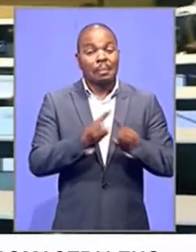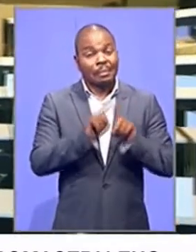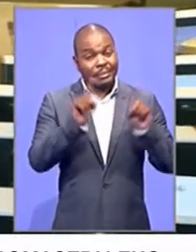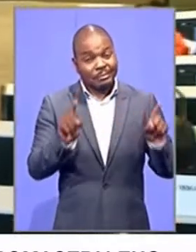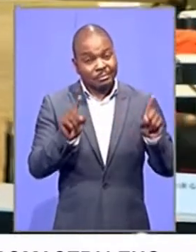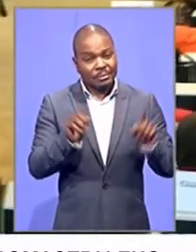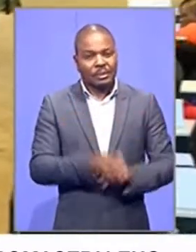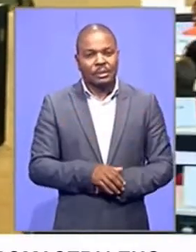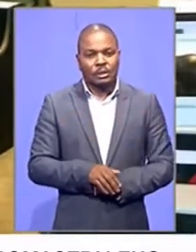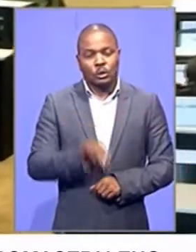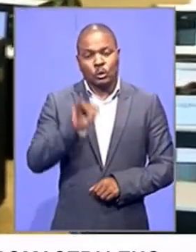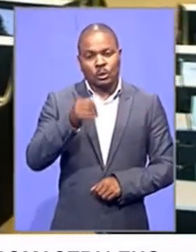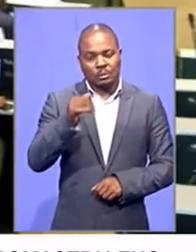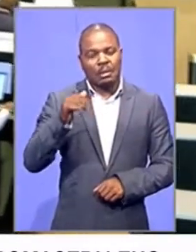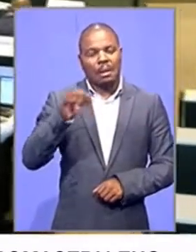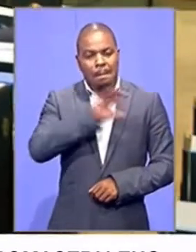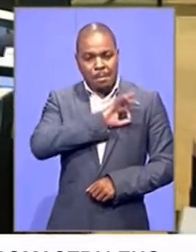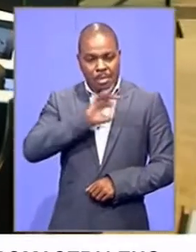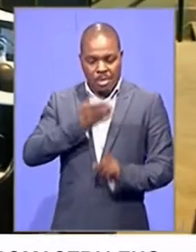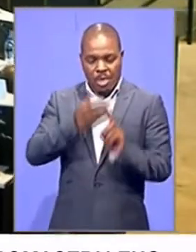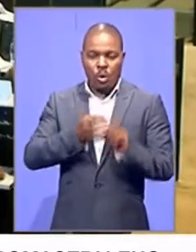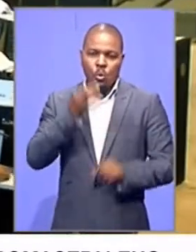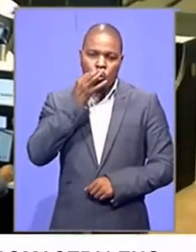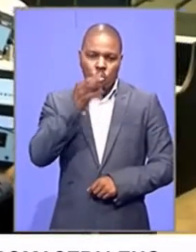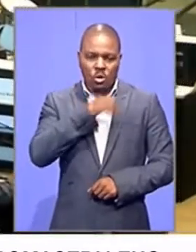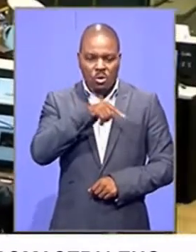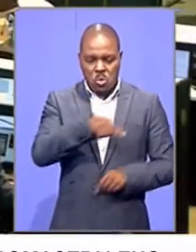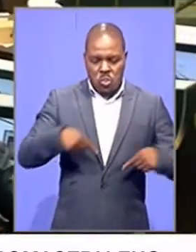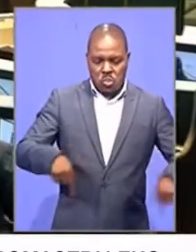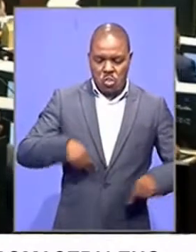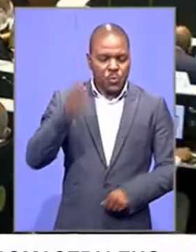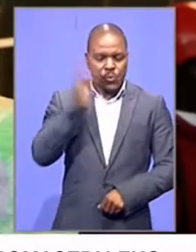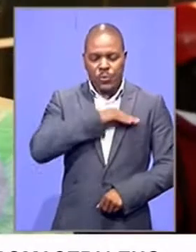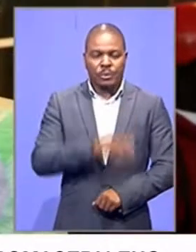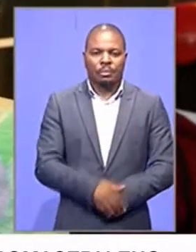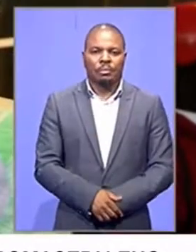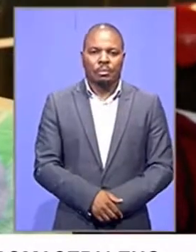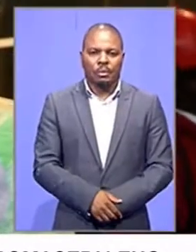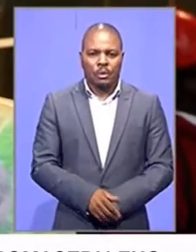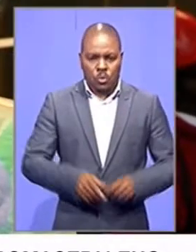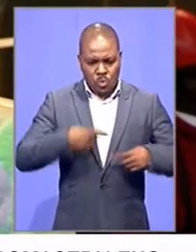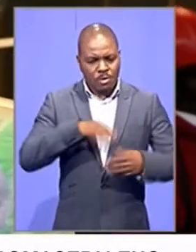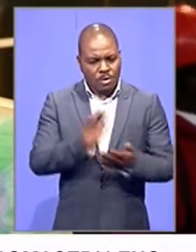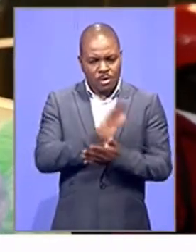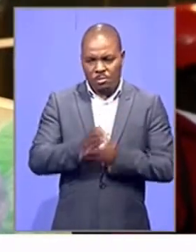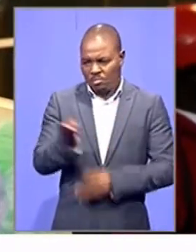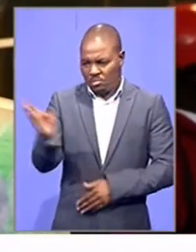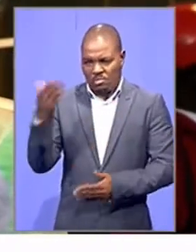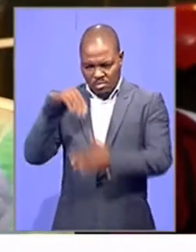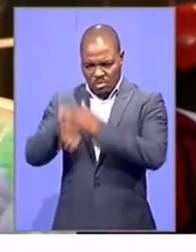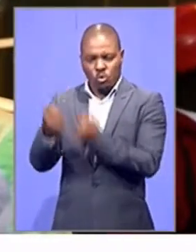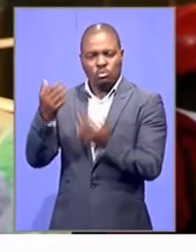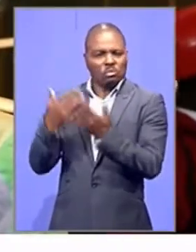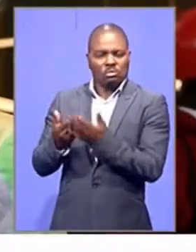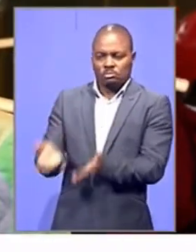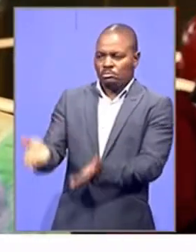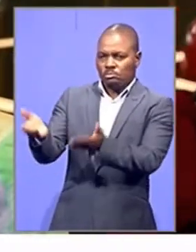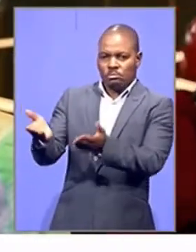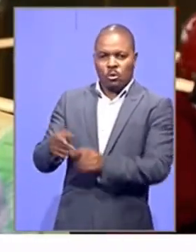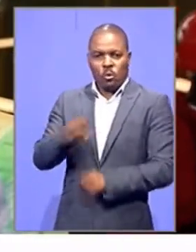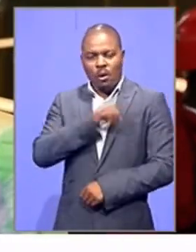jwalo mayor wa Johannesburg o re ha tshoswe ka noha e shweleng. We're very happy for them to approach the courts because we know they will